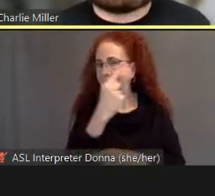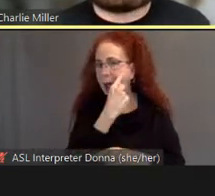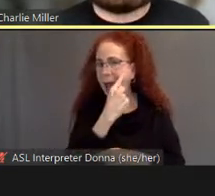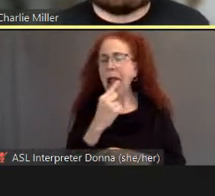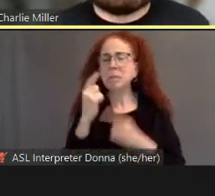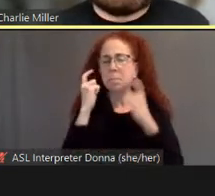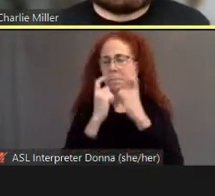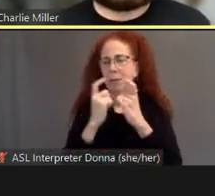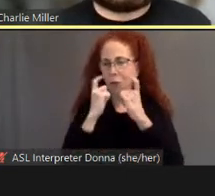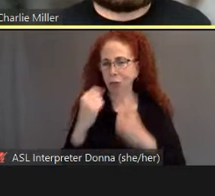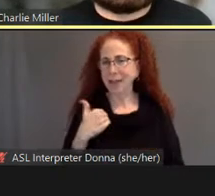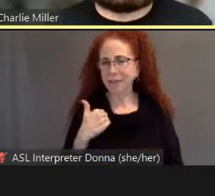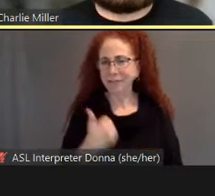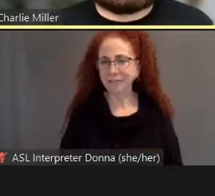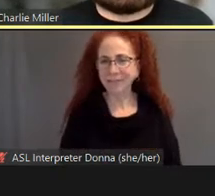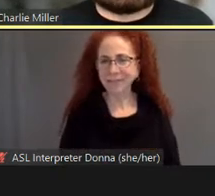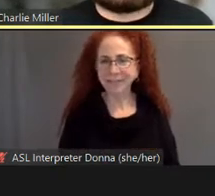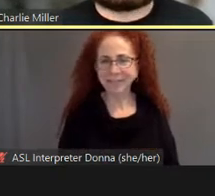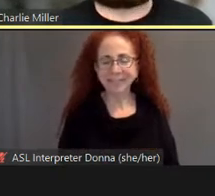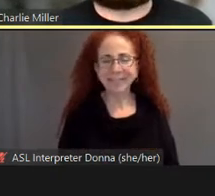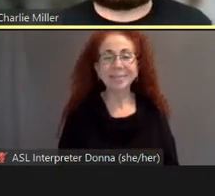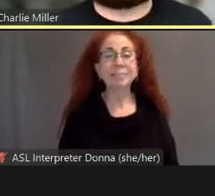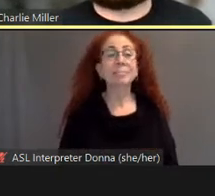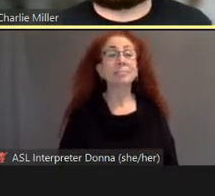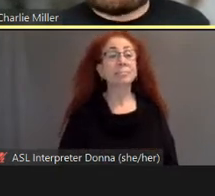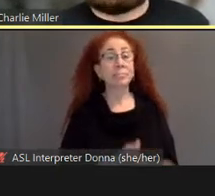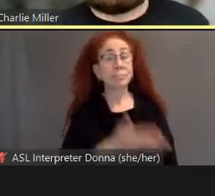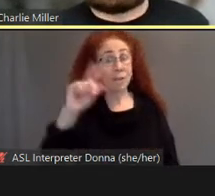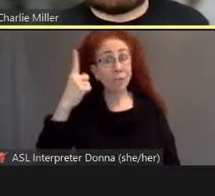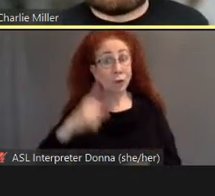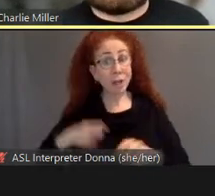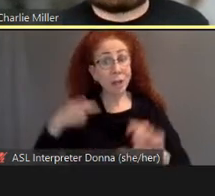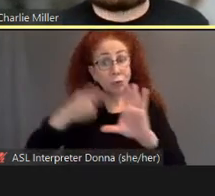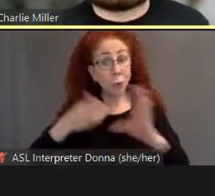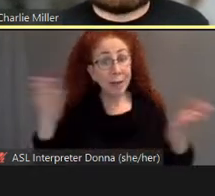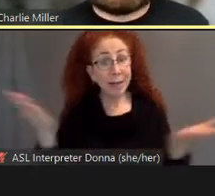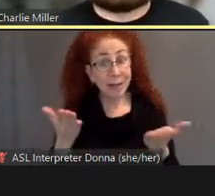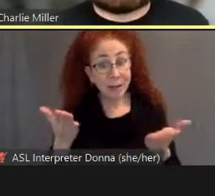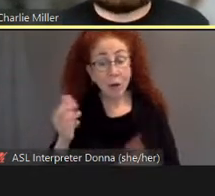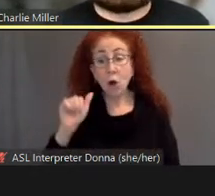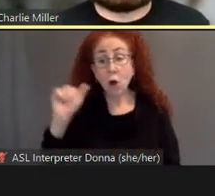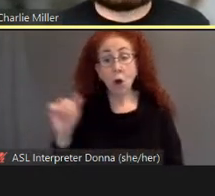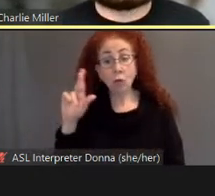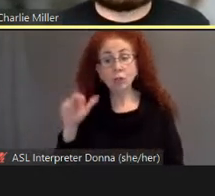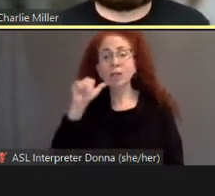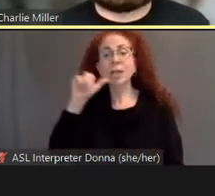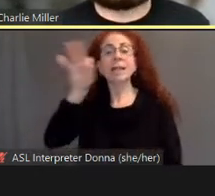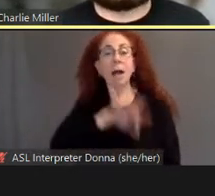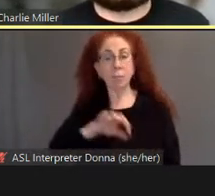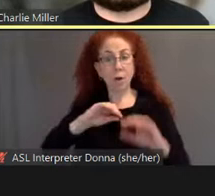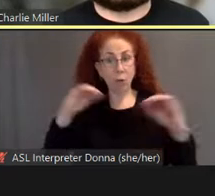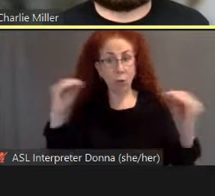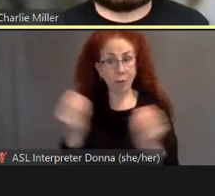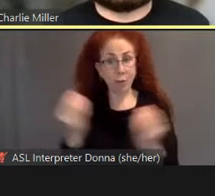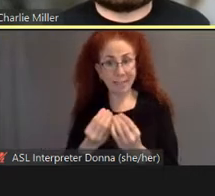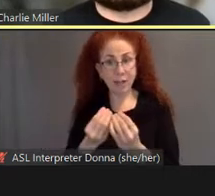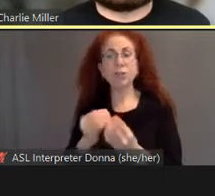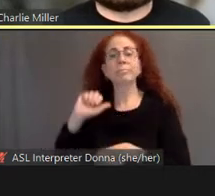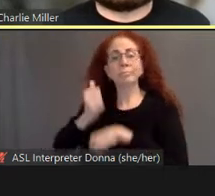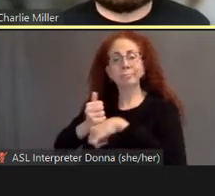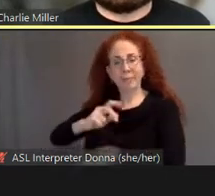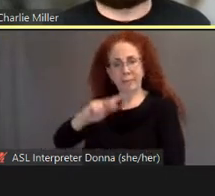on my face. For those of you who are with us for the first time, Outreach is a nonprofit organization based in